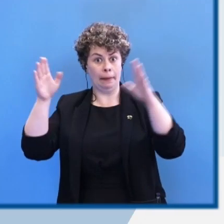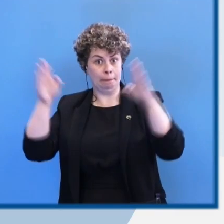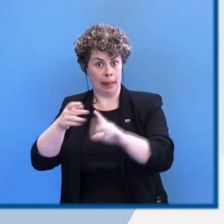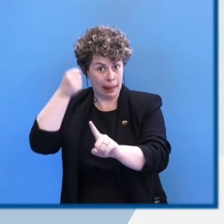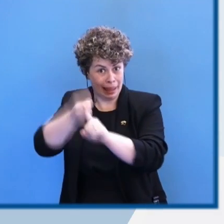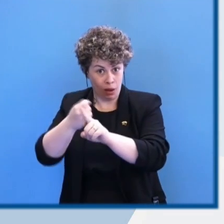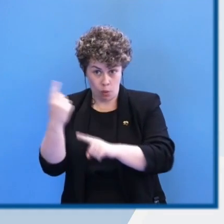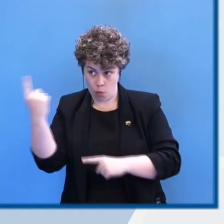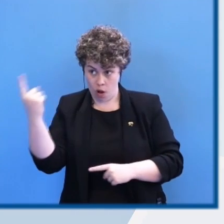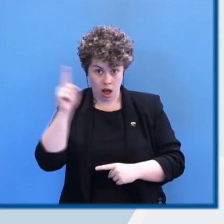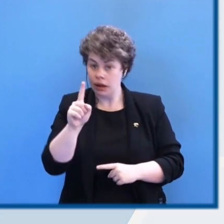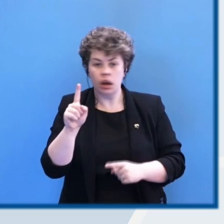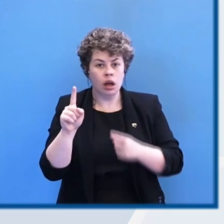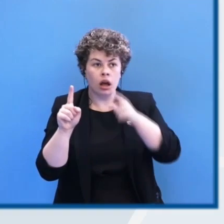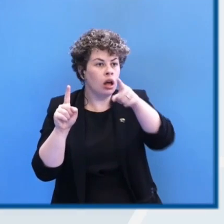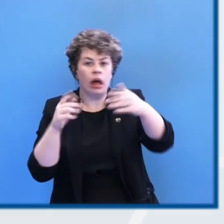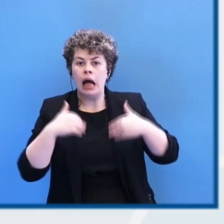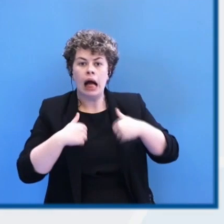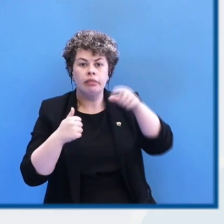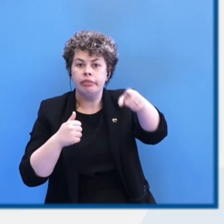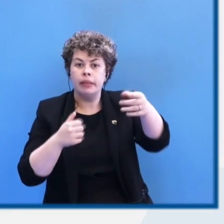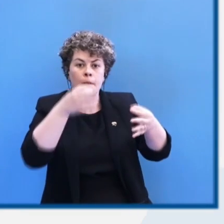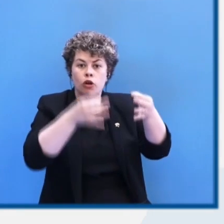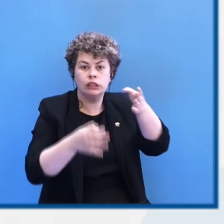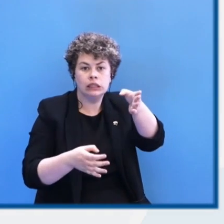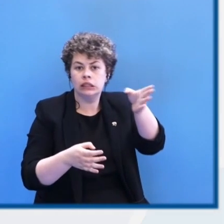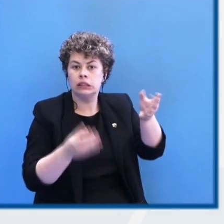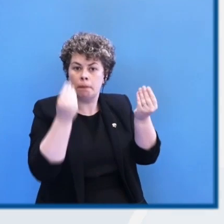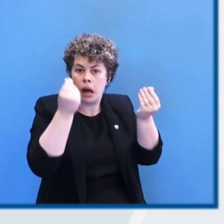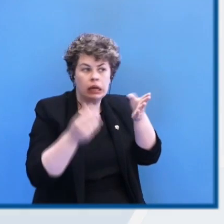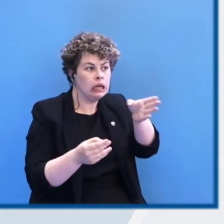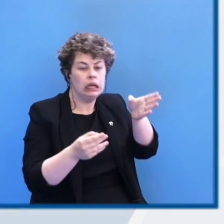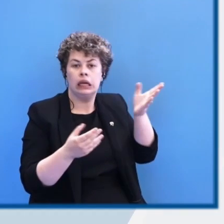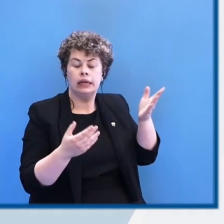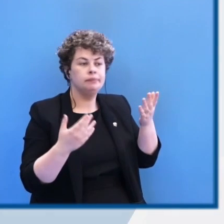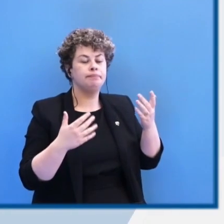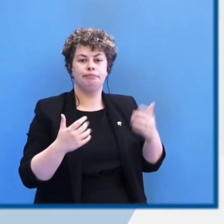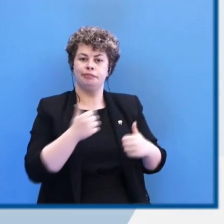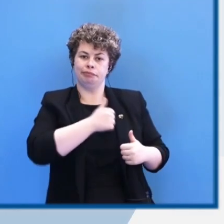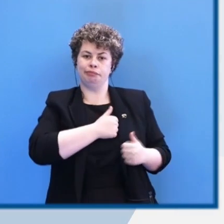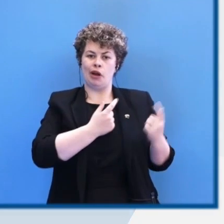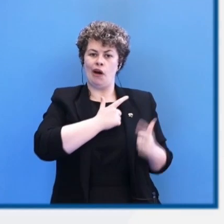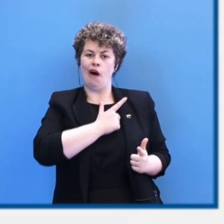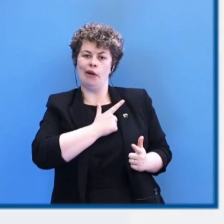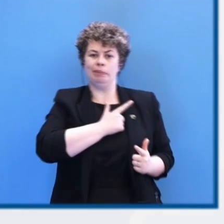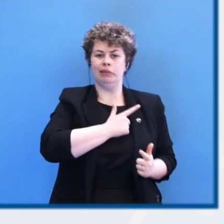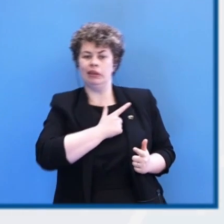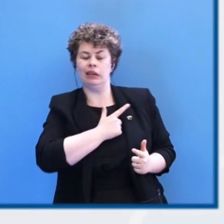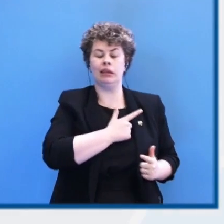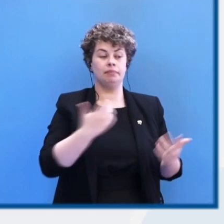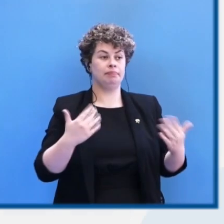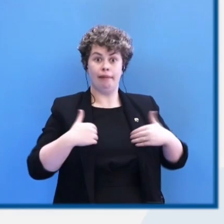to disaster response, and that would include even the political sector, even the defense sector, the health sector,